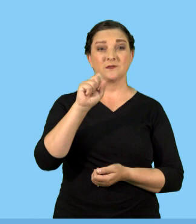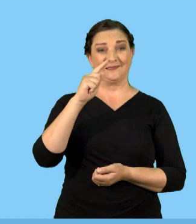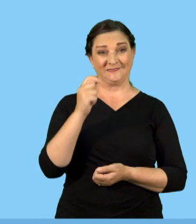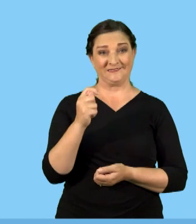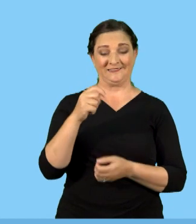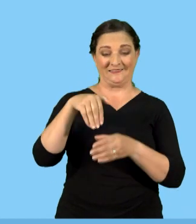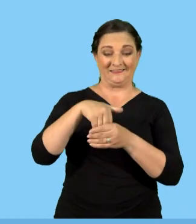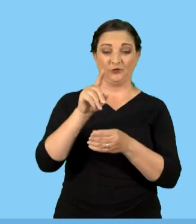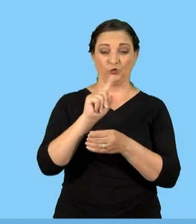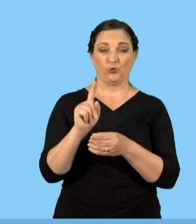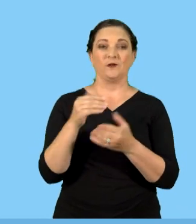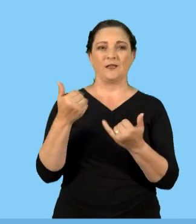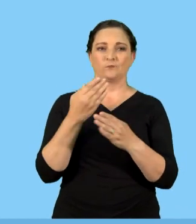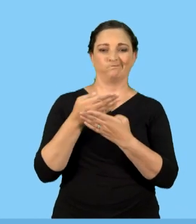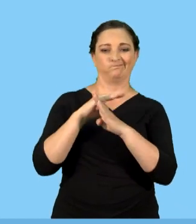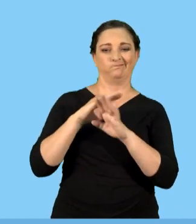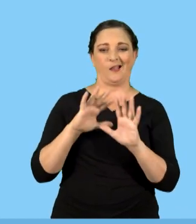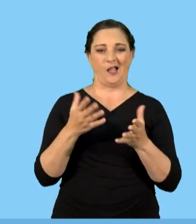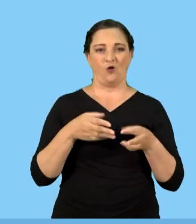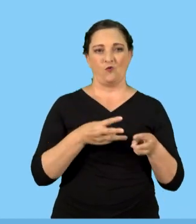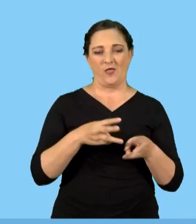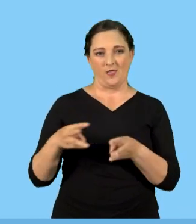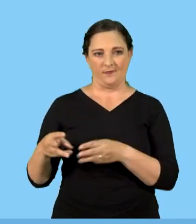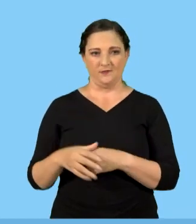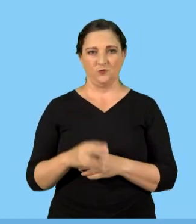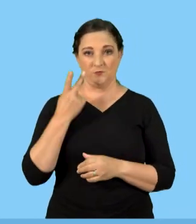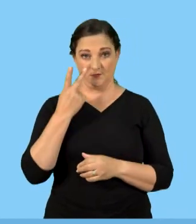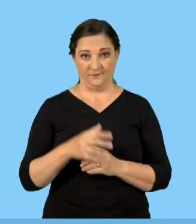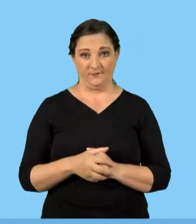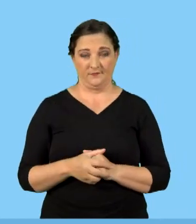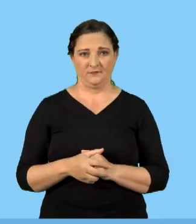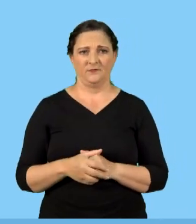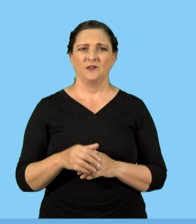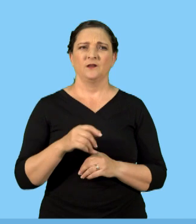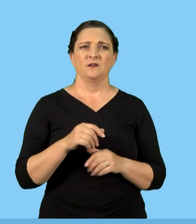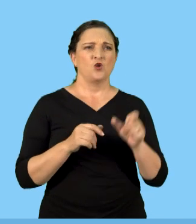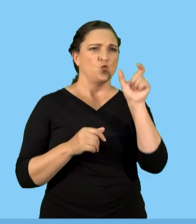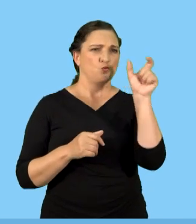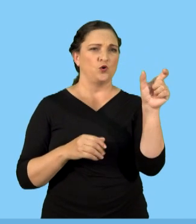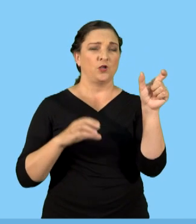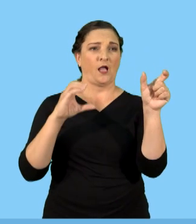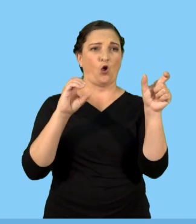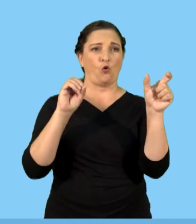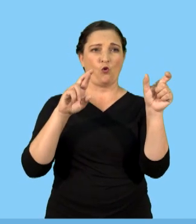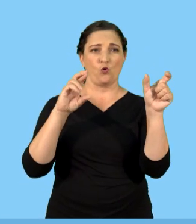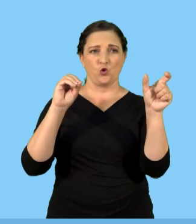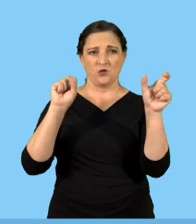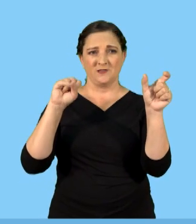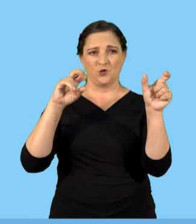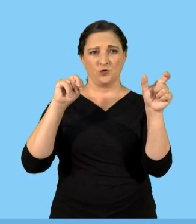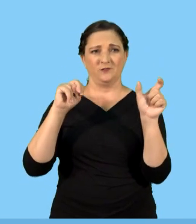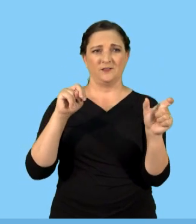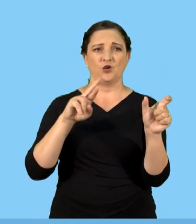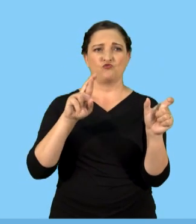also looked at the ways of preventing the rust that was formed. Now, throughout this lesson, we used words such as